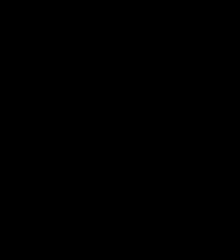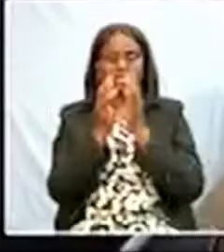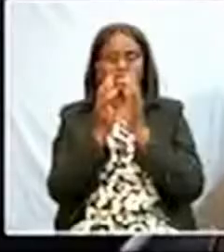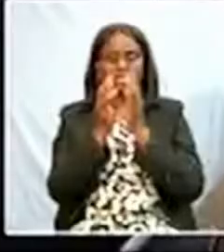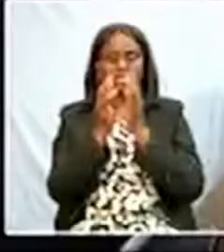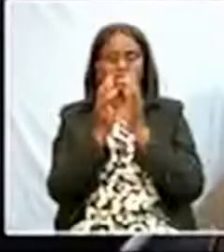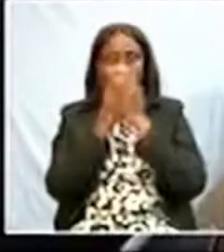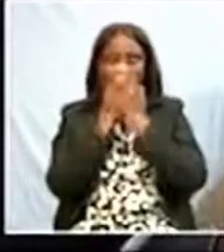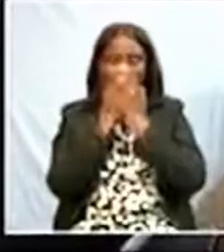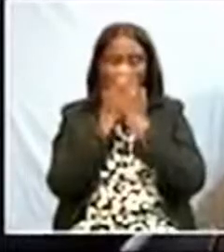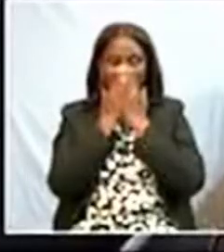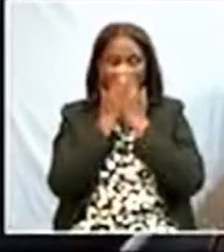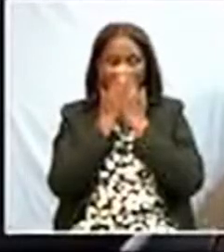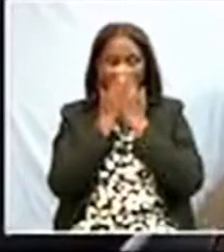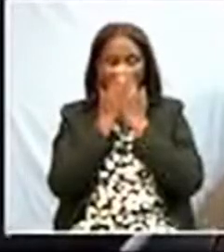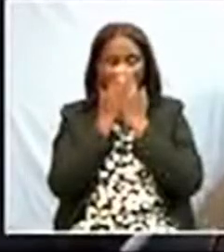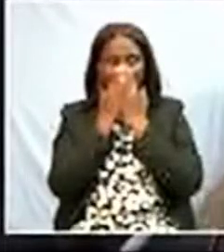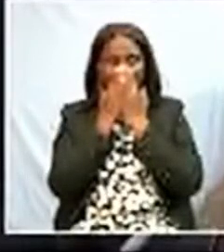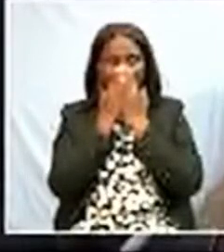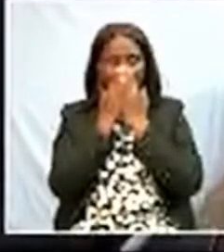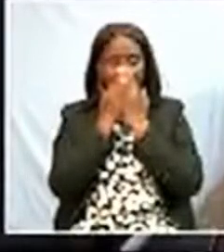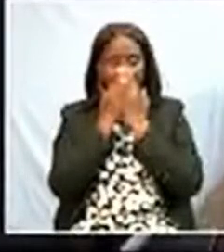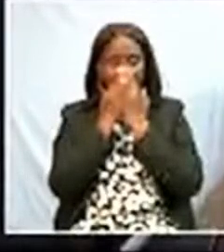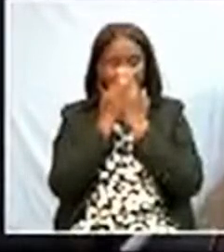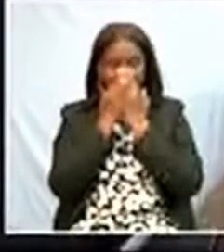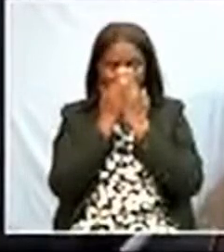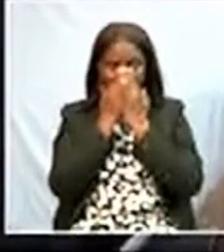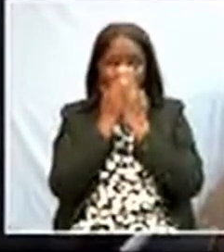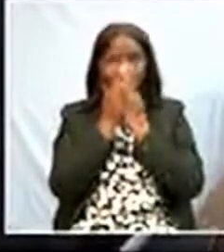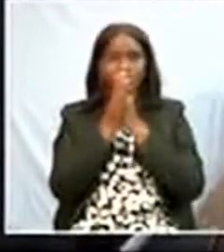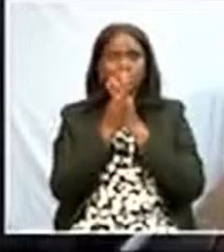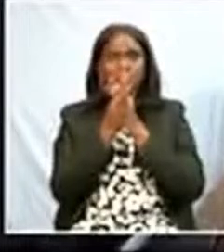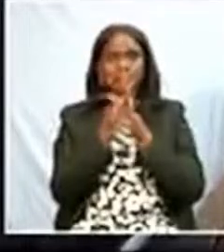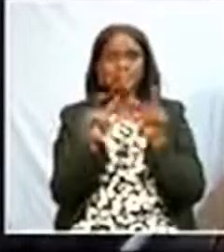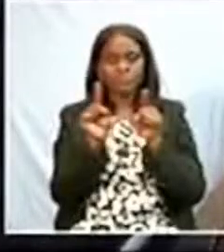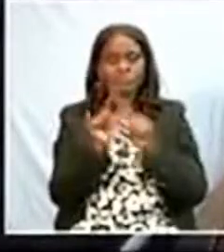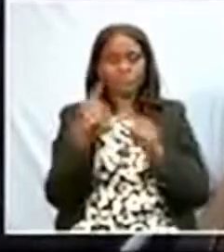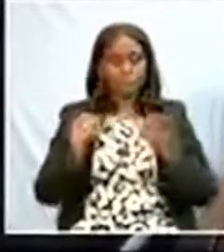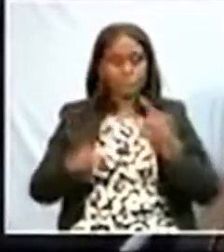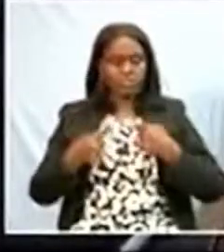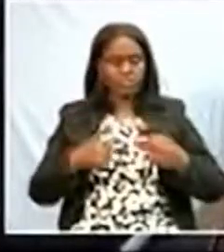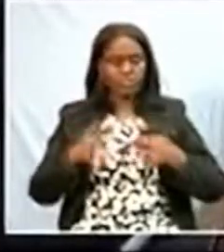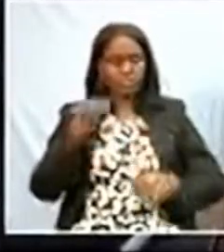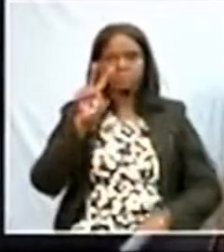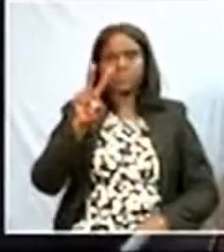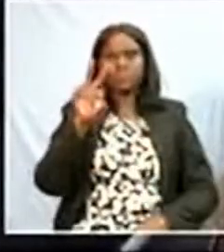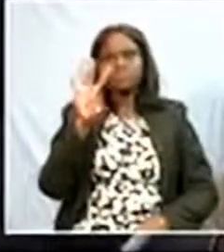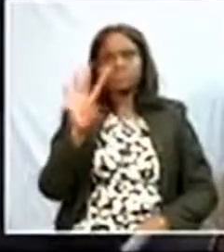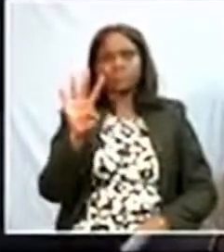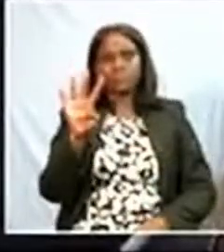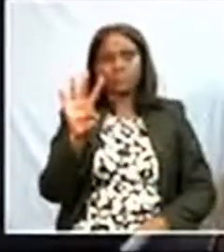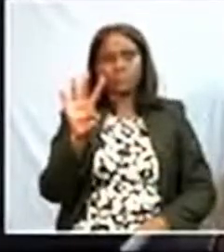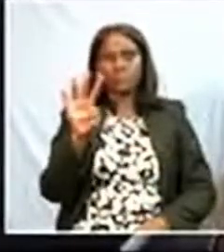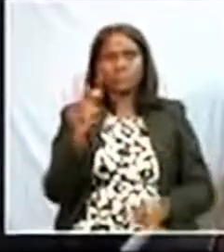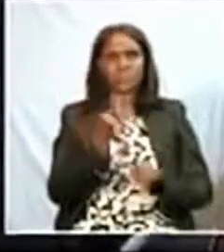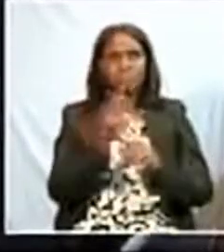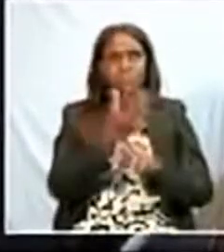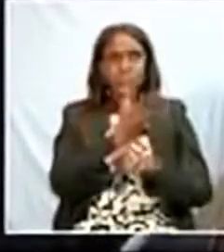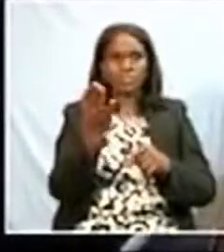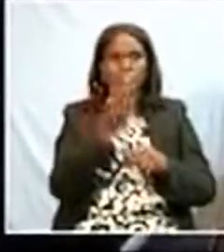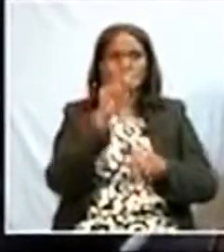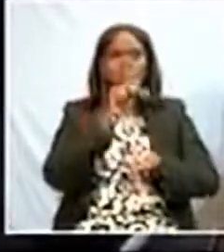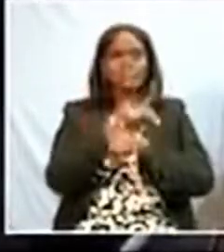Three in Kwacha, 4 Chimwemwe, 5 Kamfinsa, Usakiri 4, and out of these